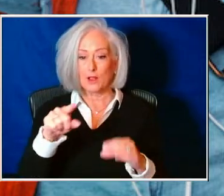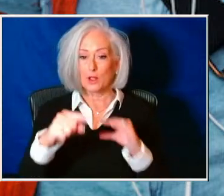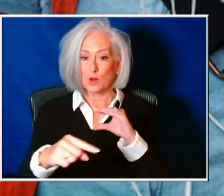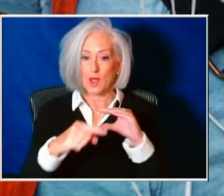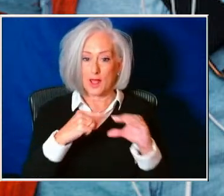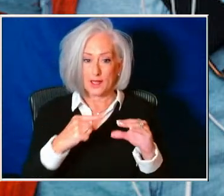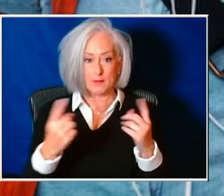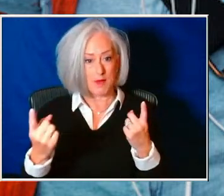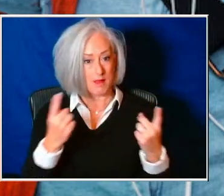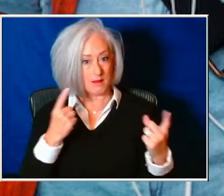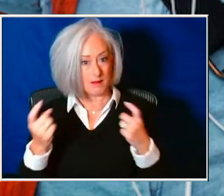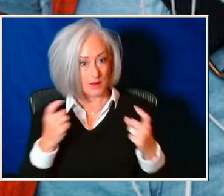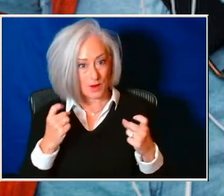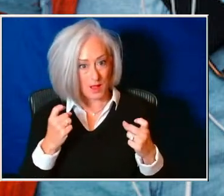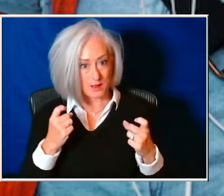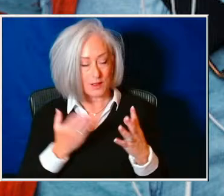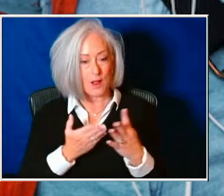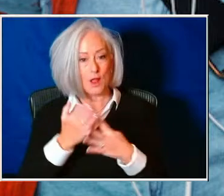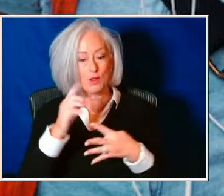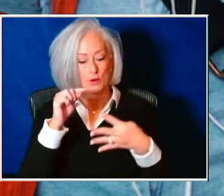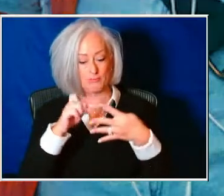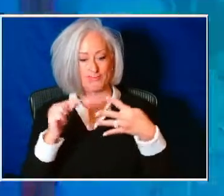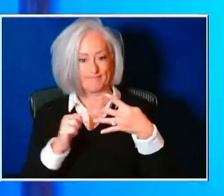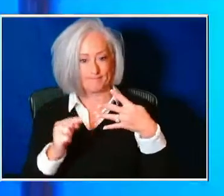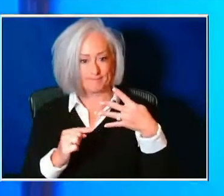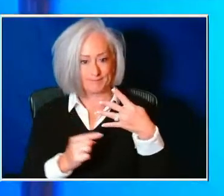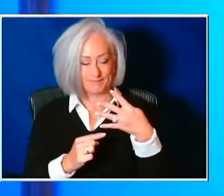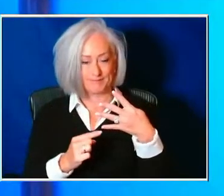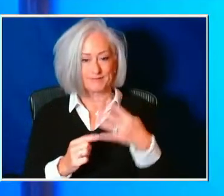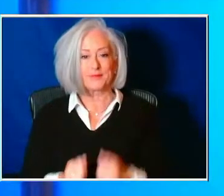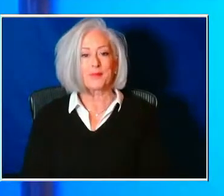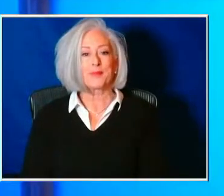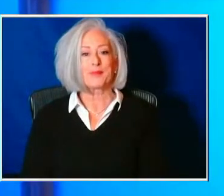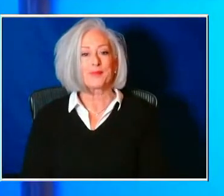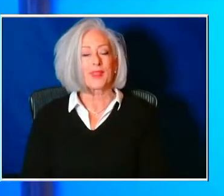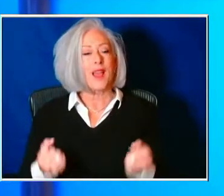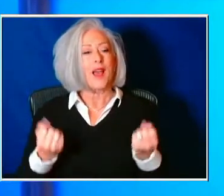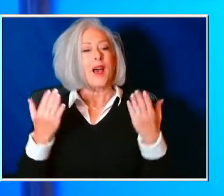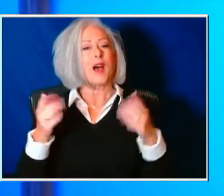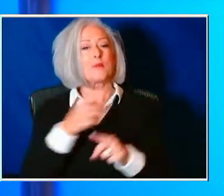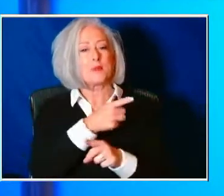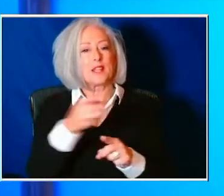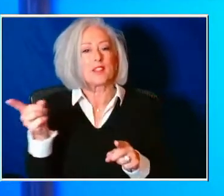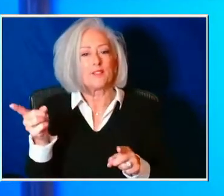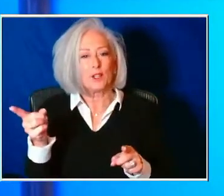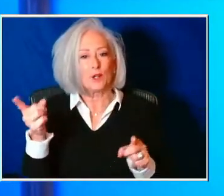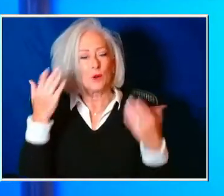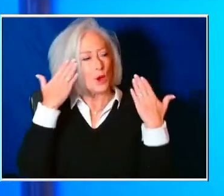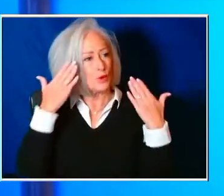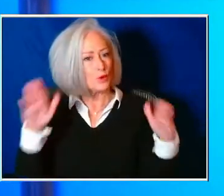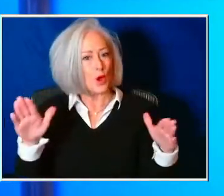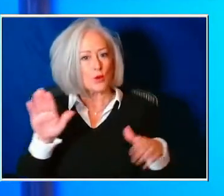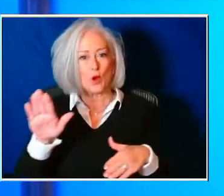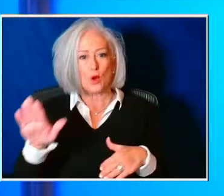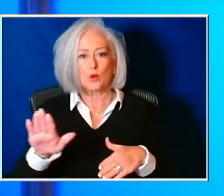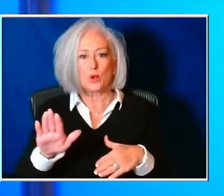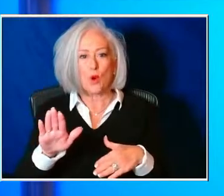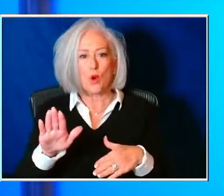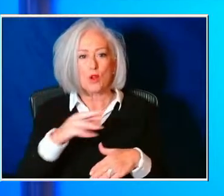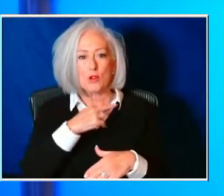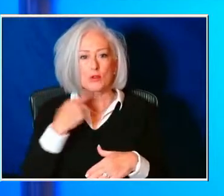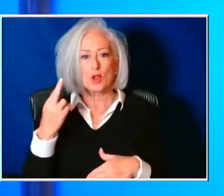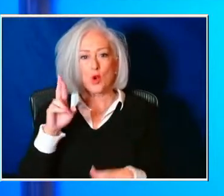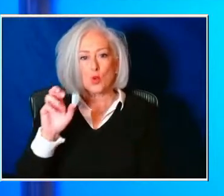get to those in just a bit. How many of us really, though, know our risk of heart disease? Today, we are going to